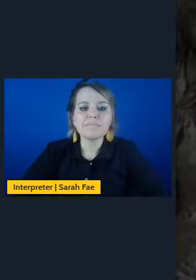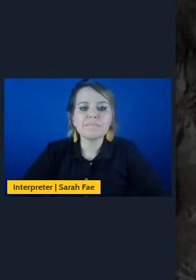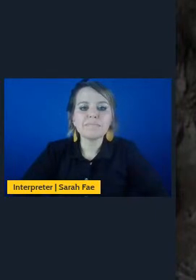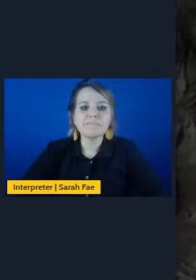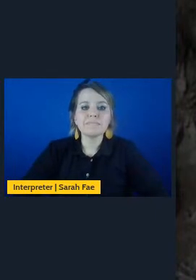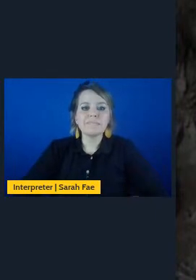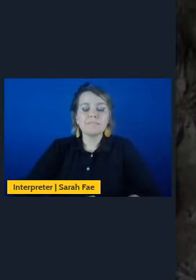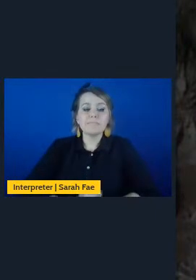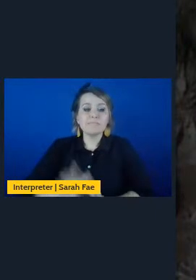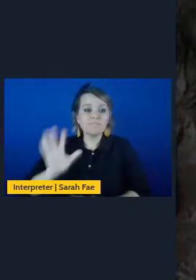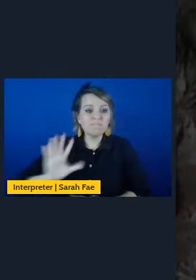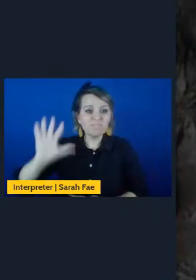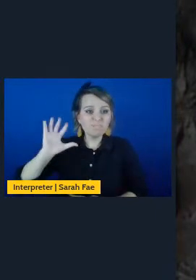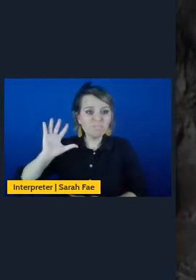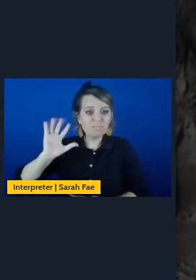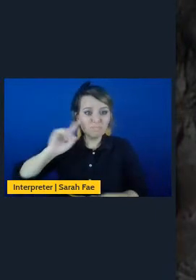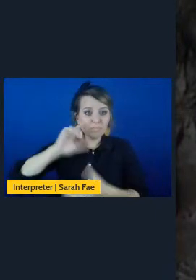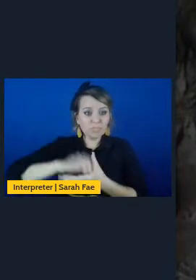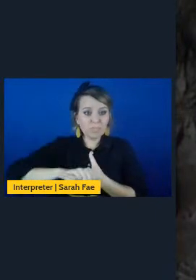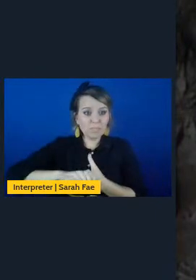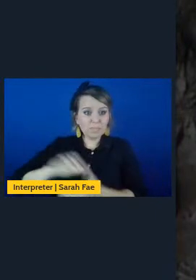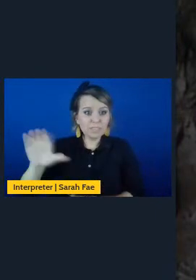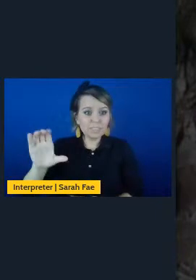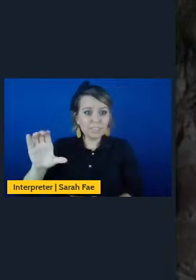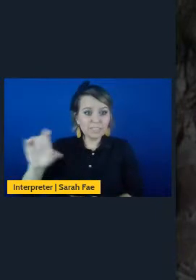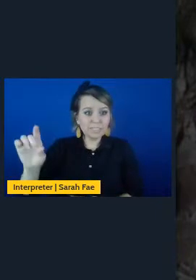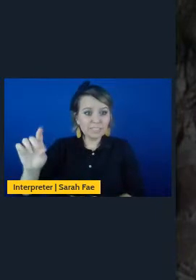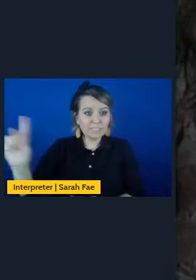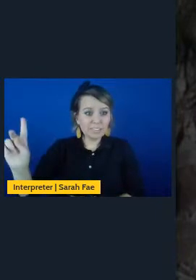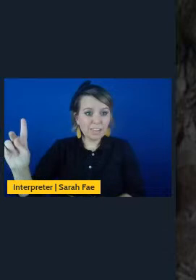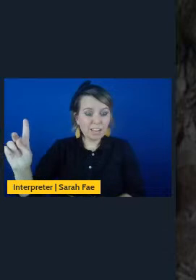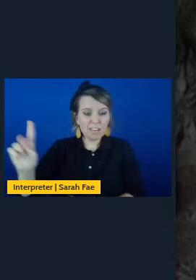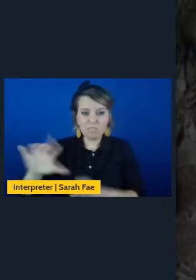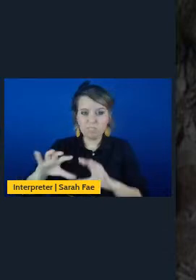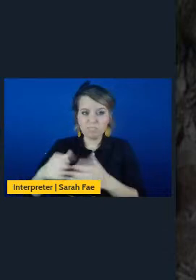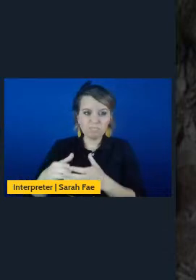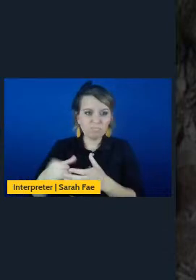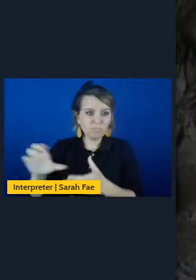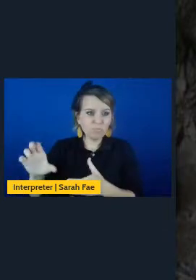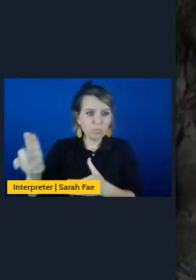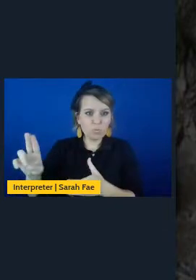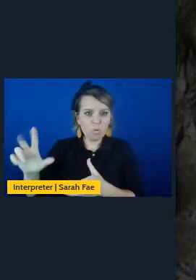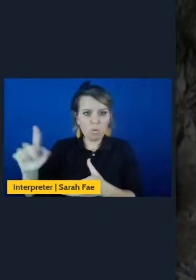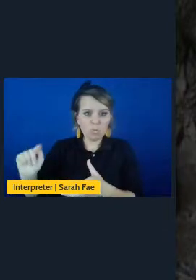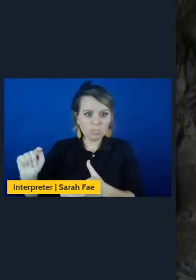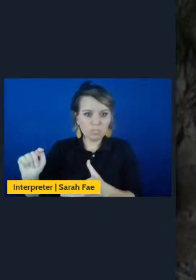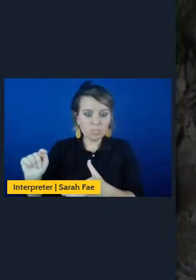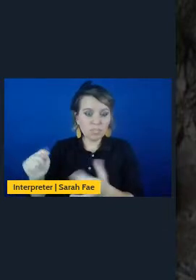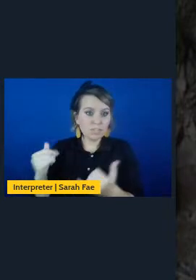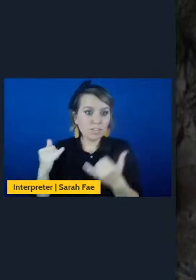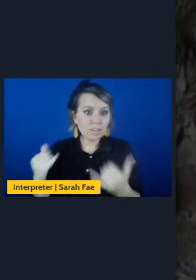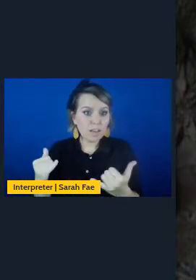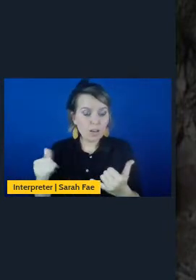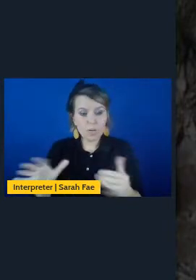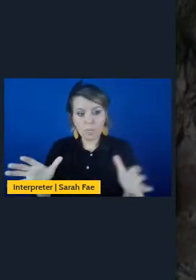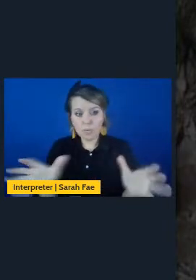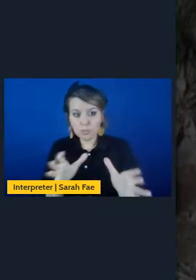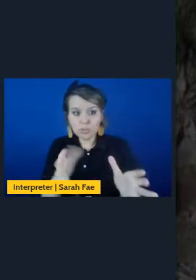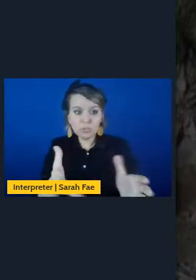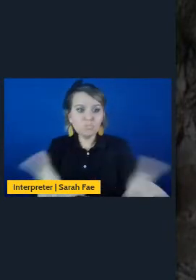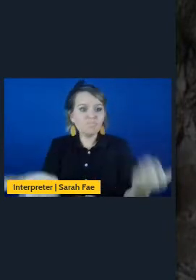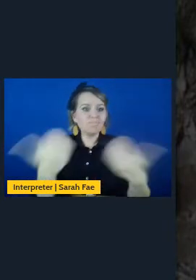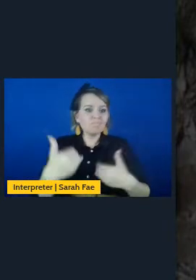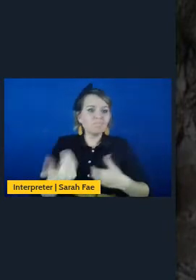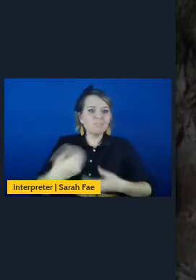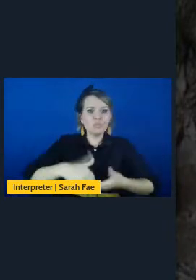I used to believe that the CDK was a cult. And now I'm urging you to come join the religious